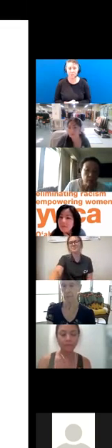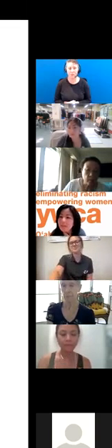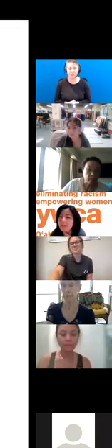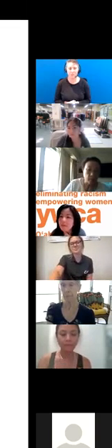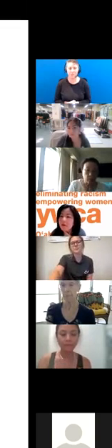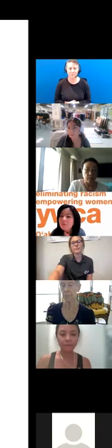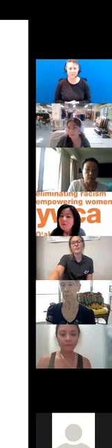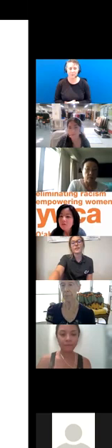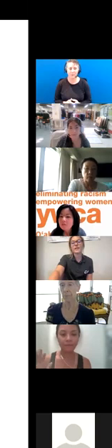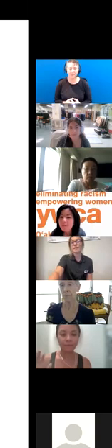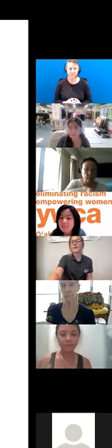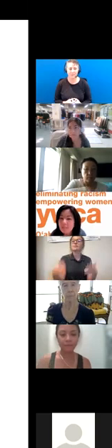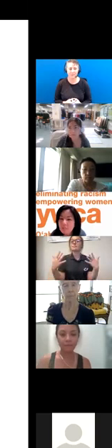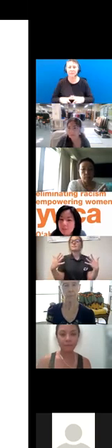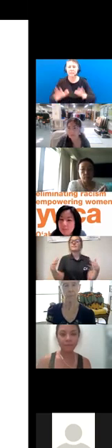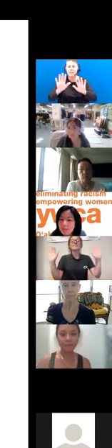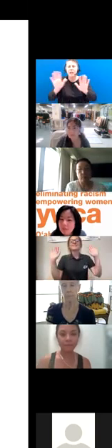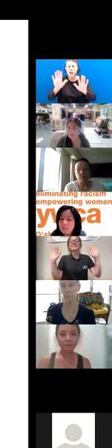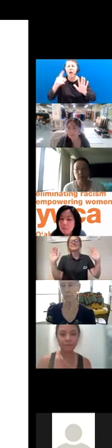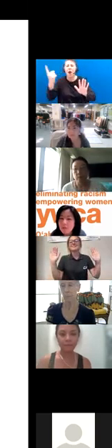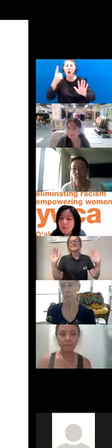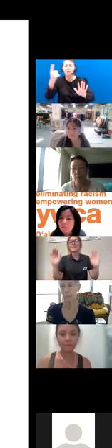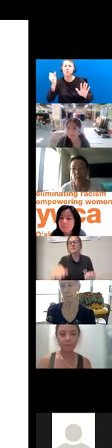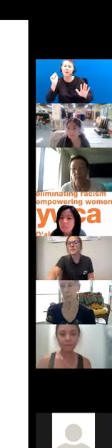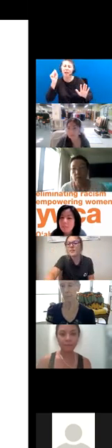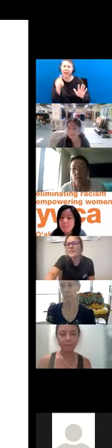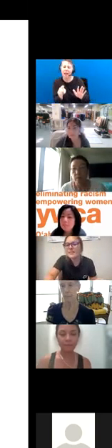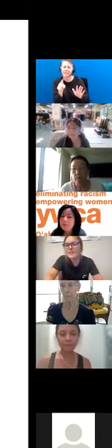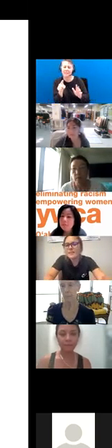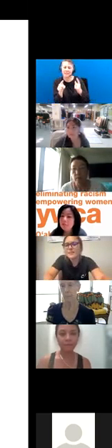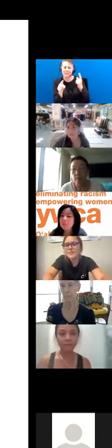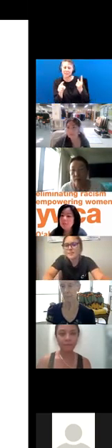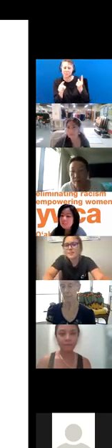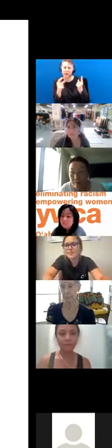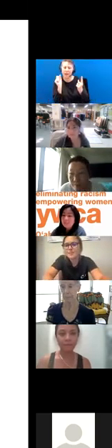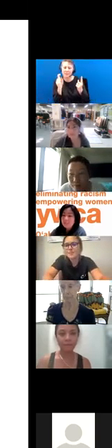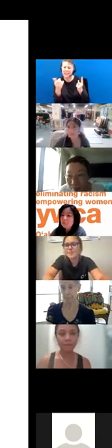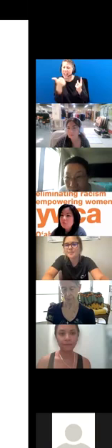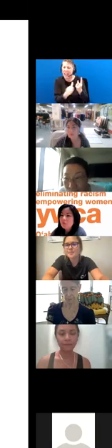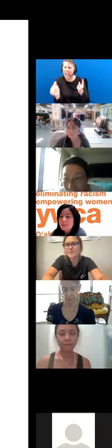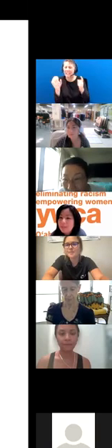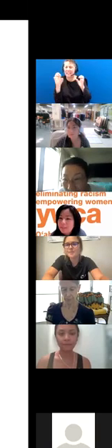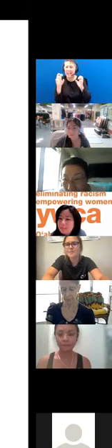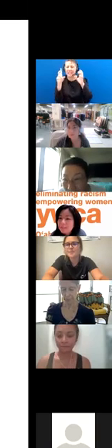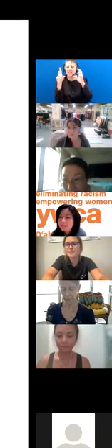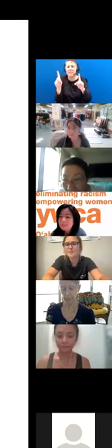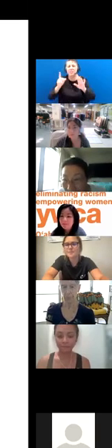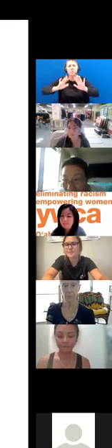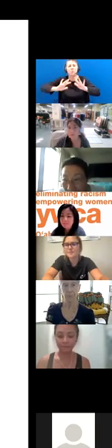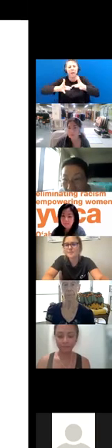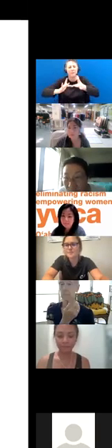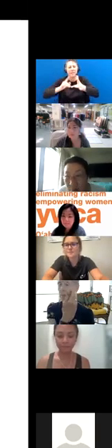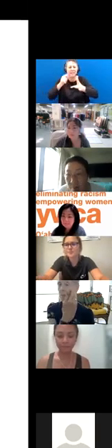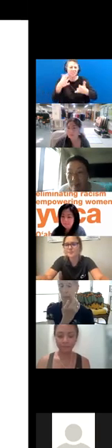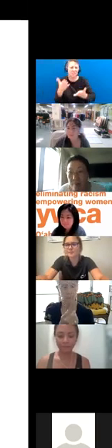And welcome. Was also asking if there's any ASL education sites that you recommend,